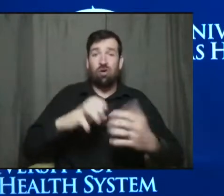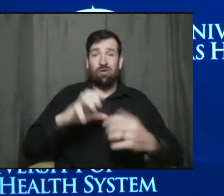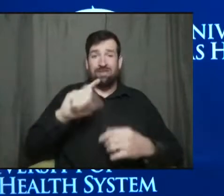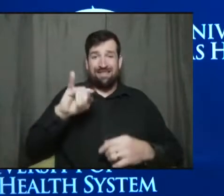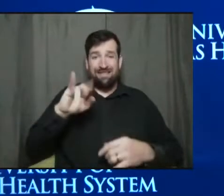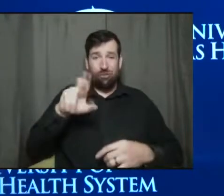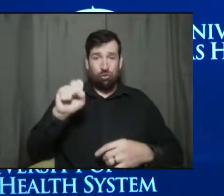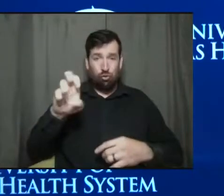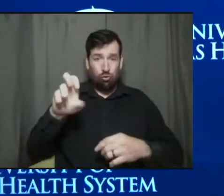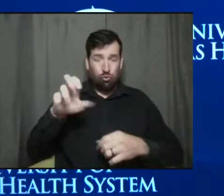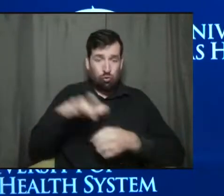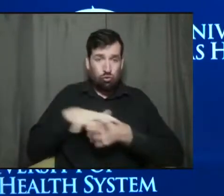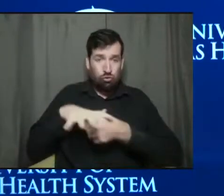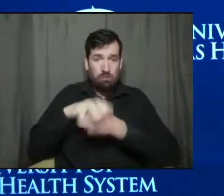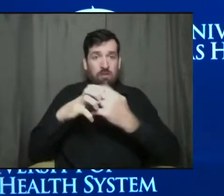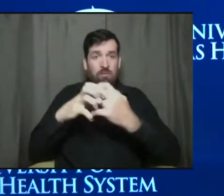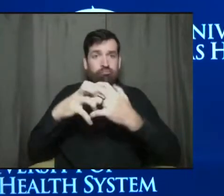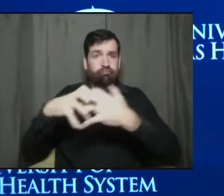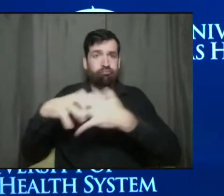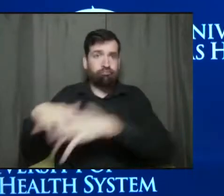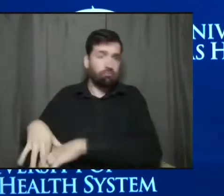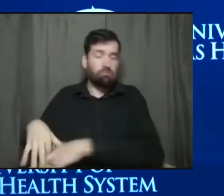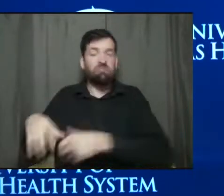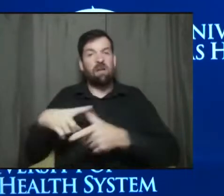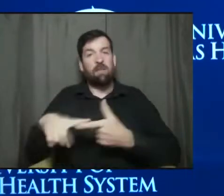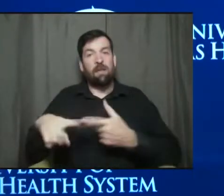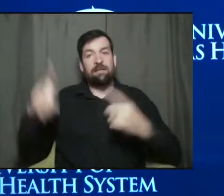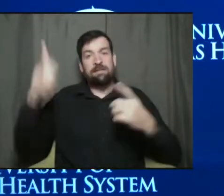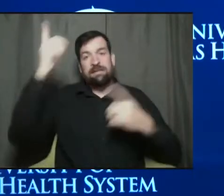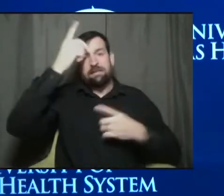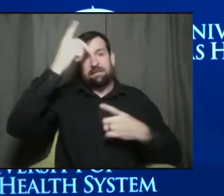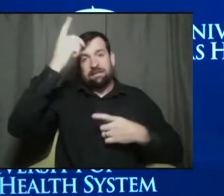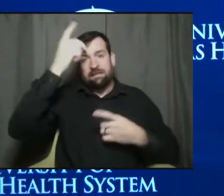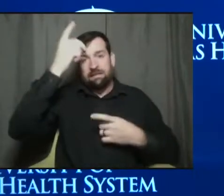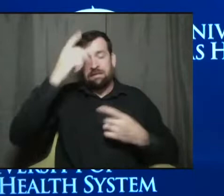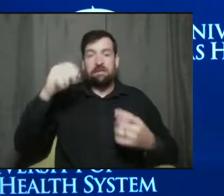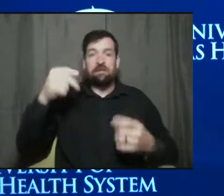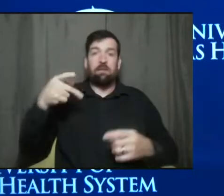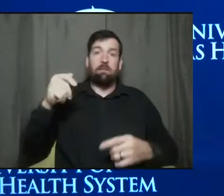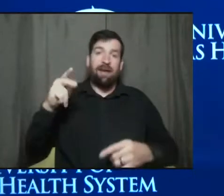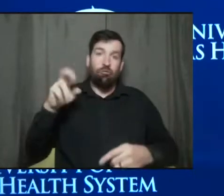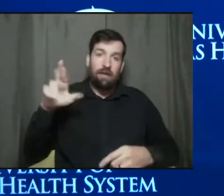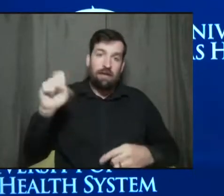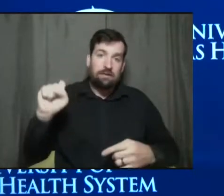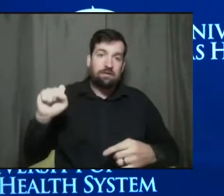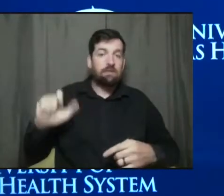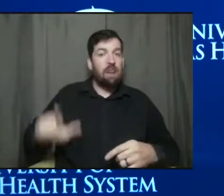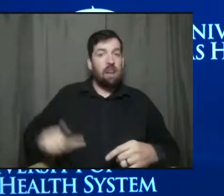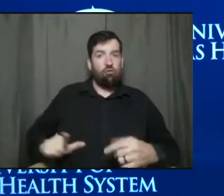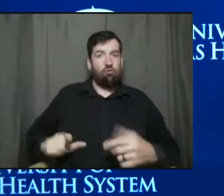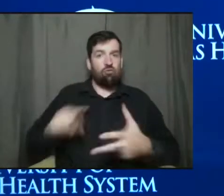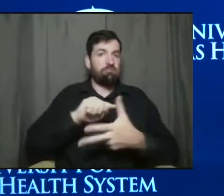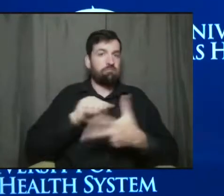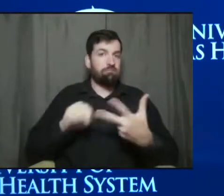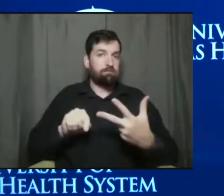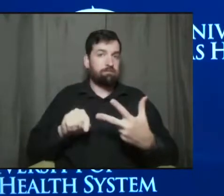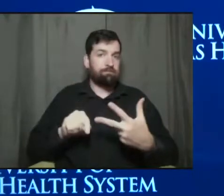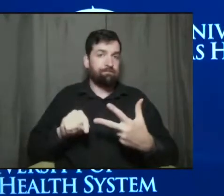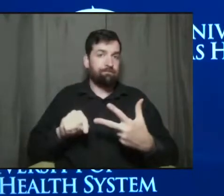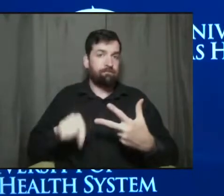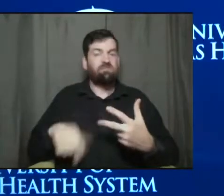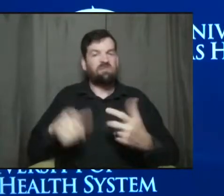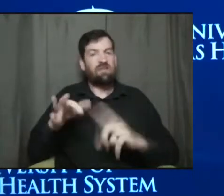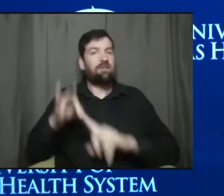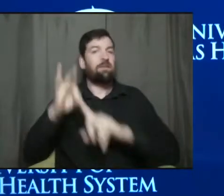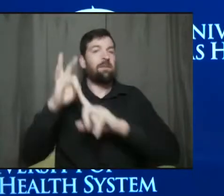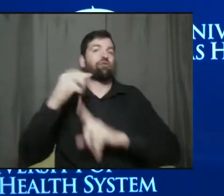pretty soon you have a lot of disease in your airway, your pancreas, your liver, the three big organs for CF, but especially the airway. And